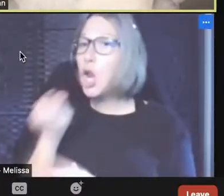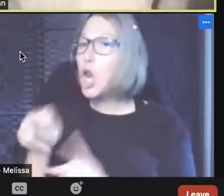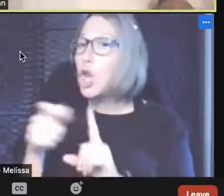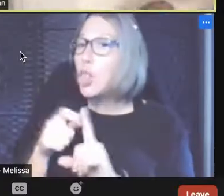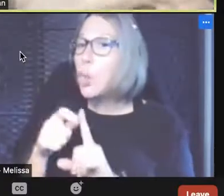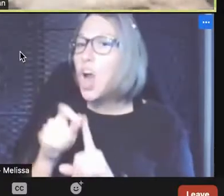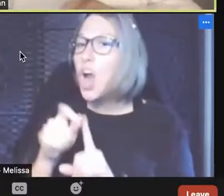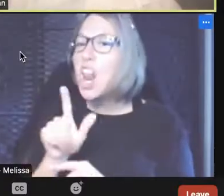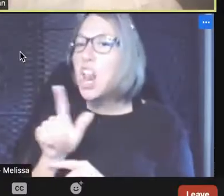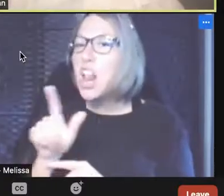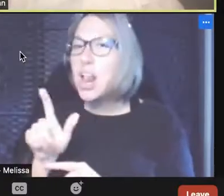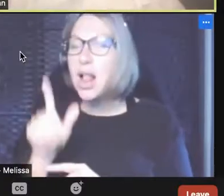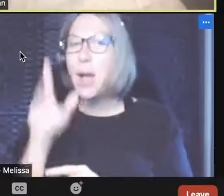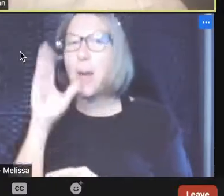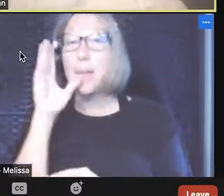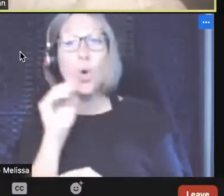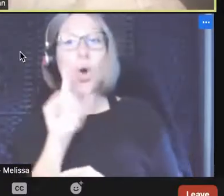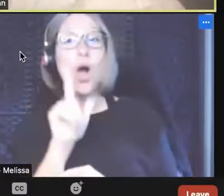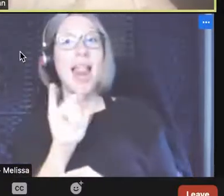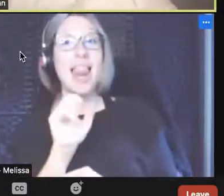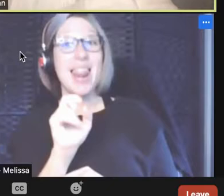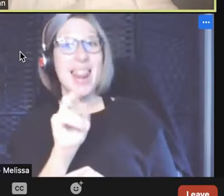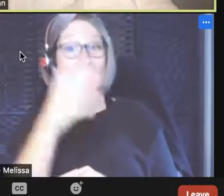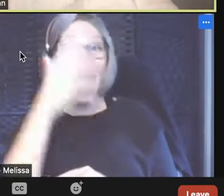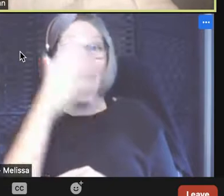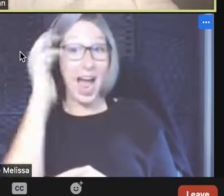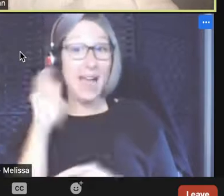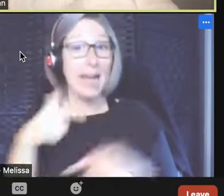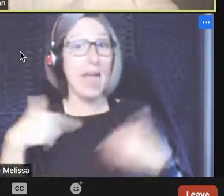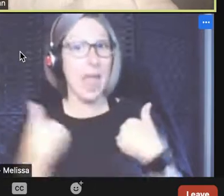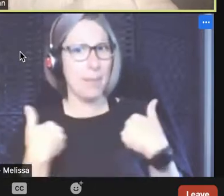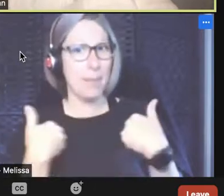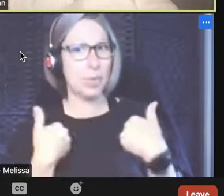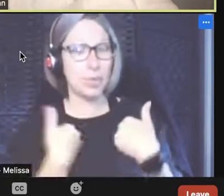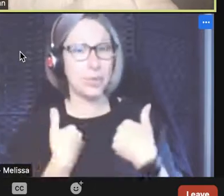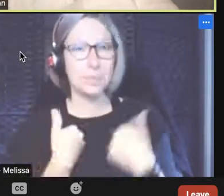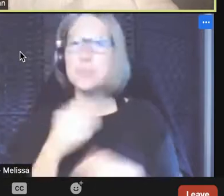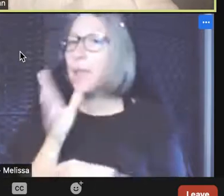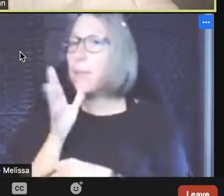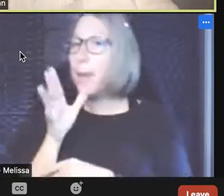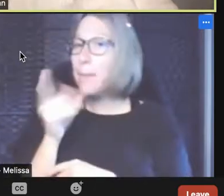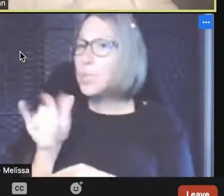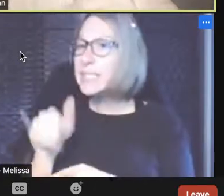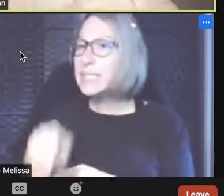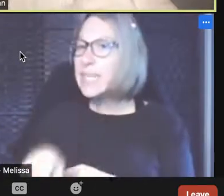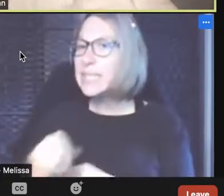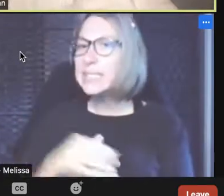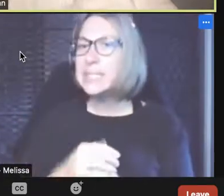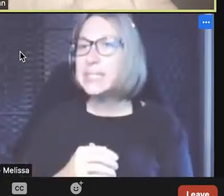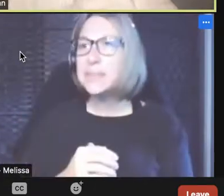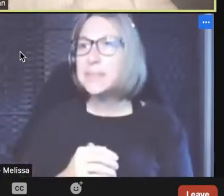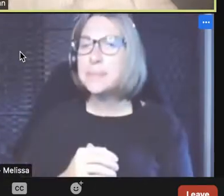Lion. Animals. These are animals, remember? What's this?